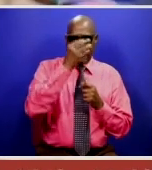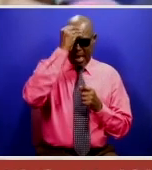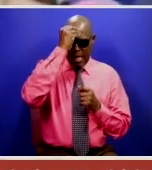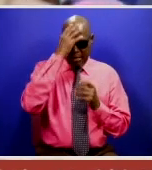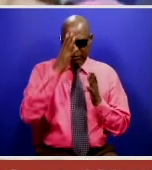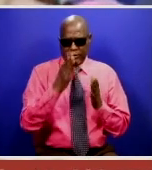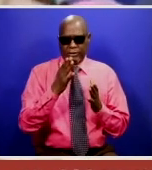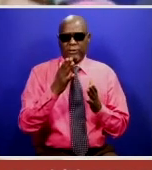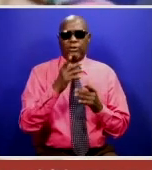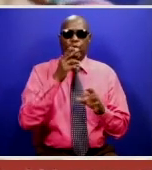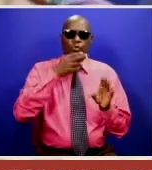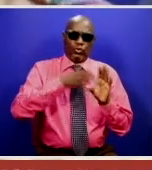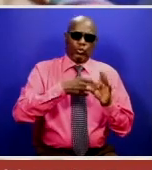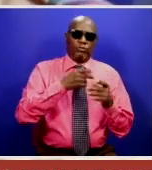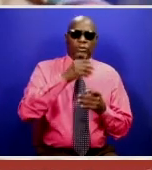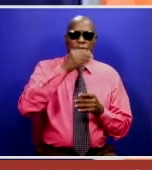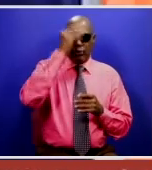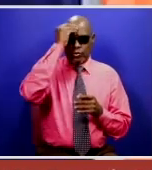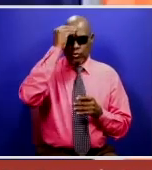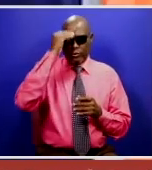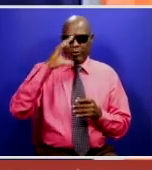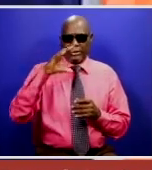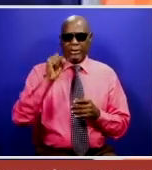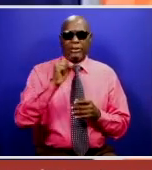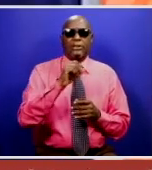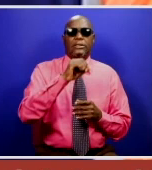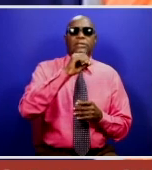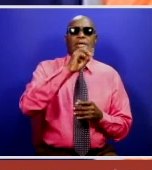chose to join. According to Education Cabinet Secretary Ezekiel Machogu,